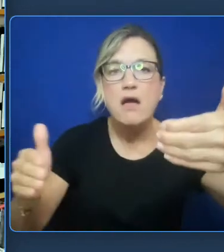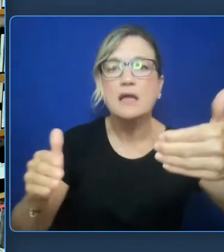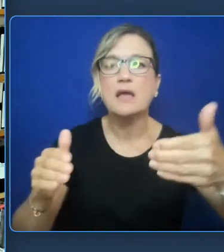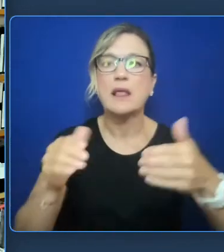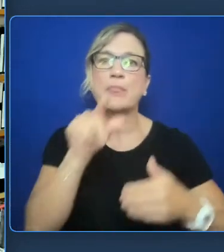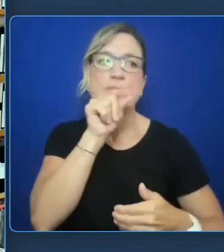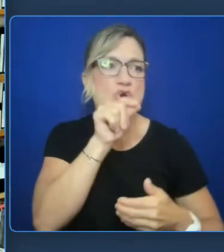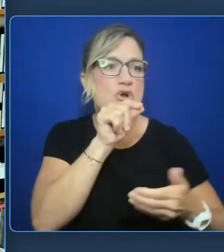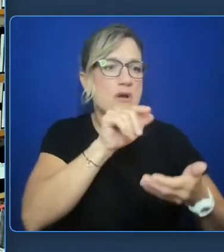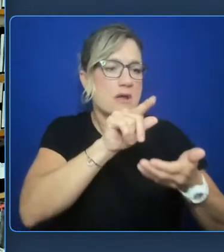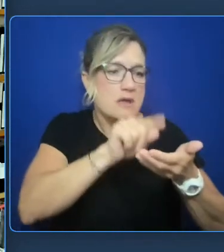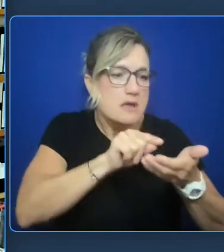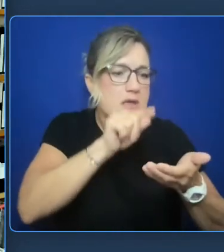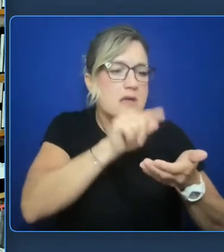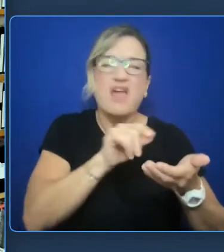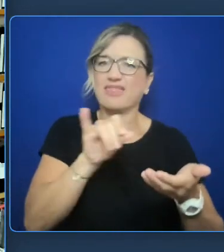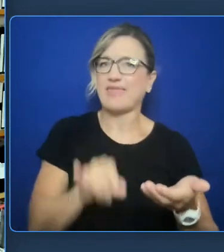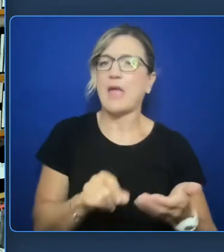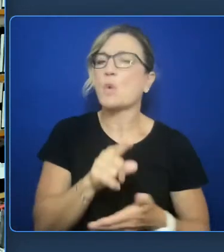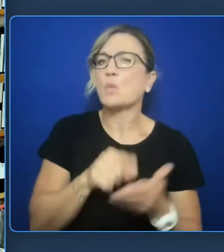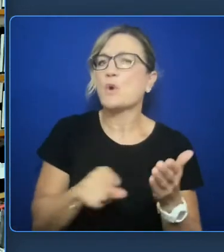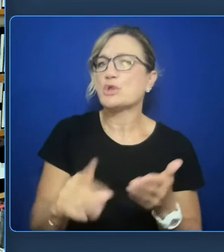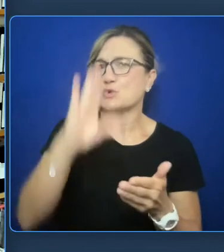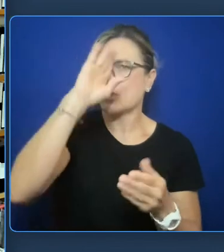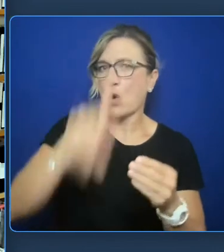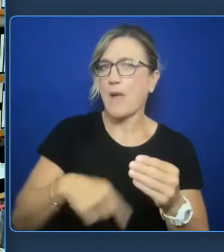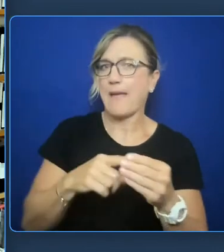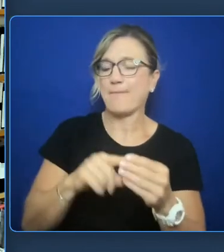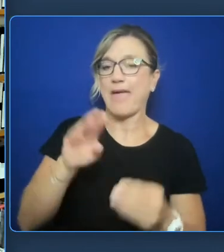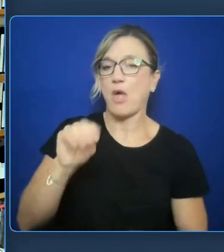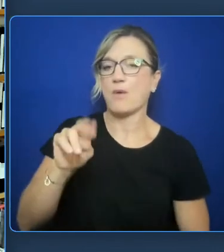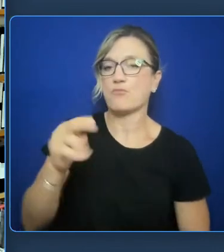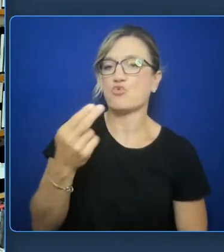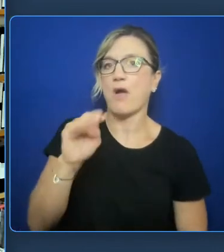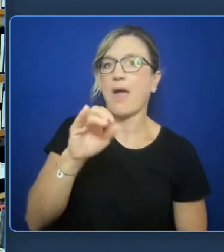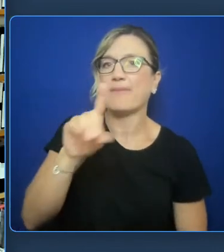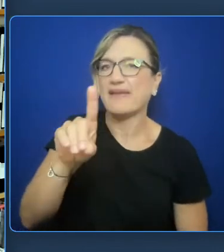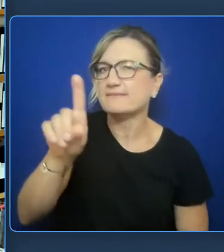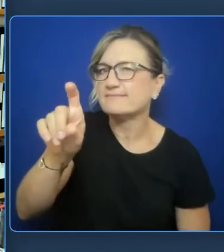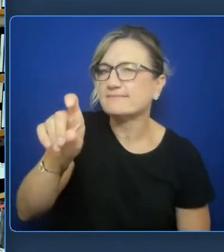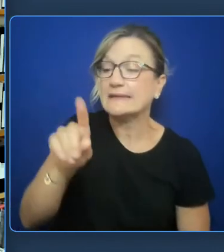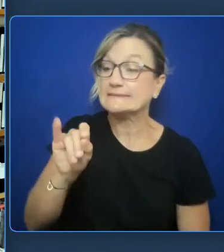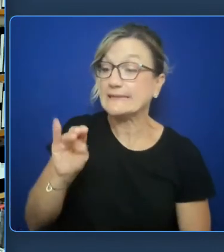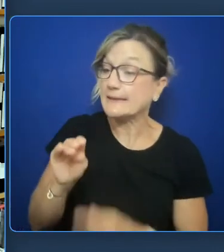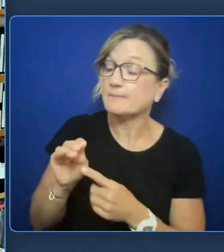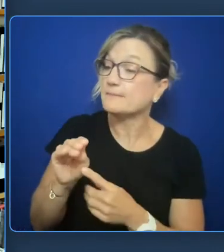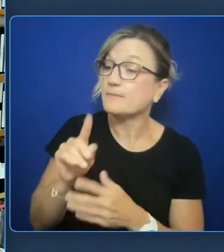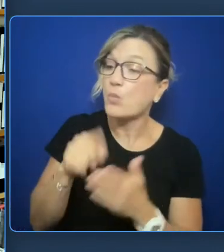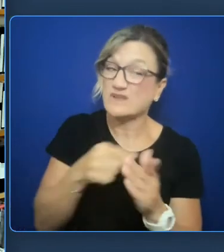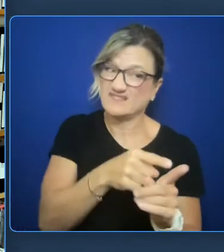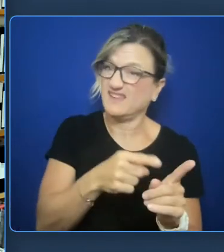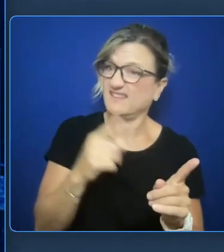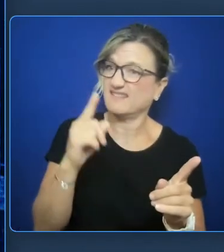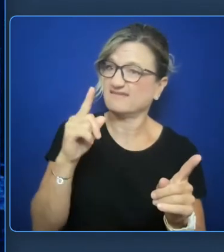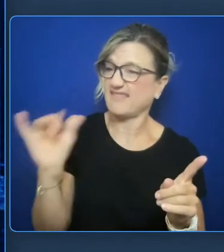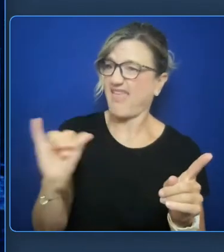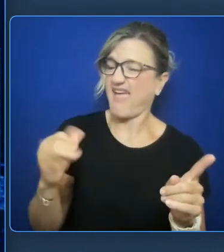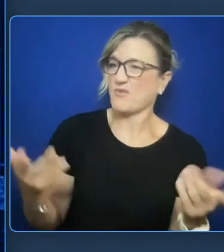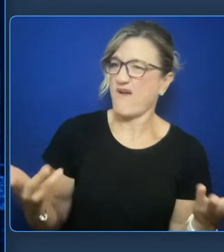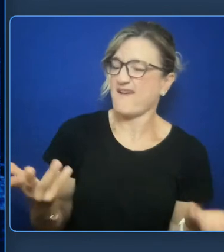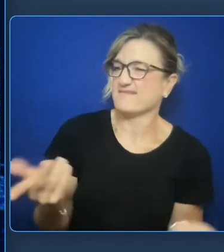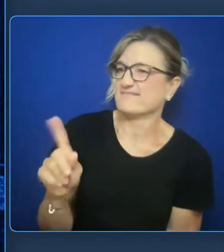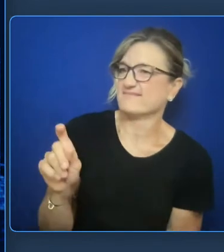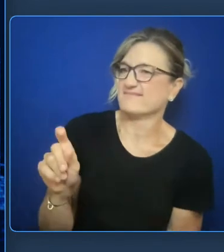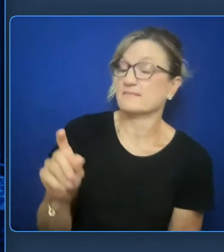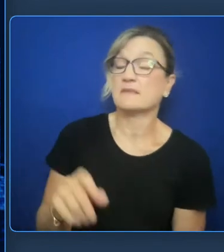such, What do you know about Muhammad? What can you tell me, Tim? What's he like? You know, I